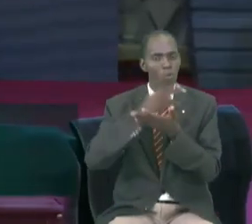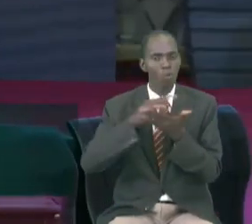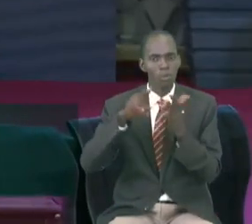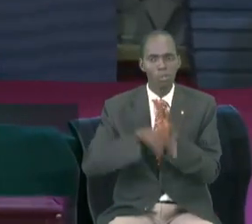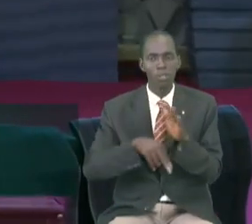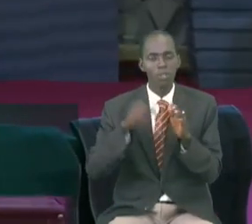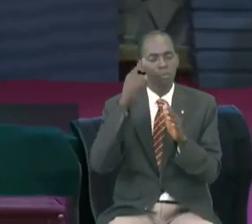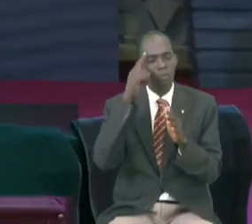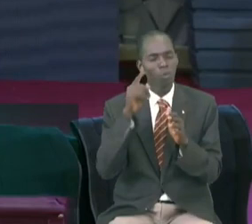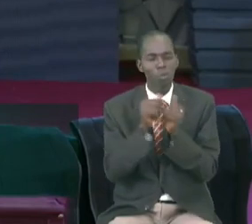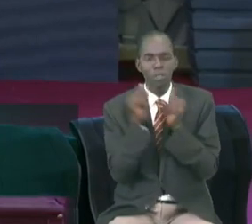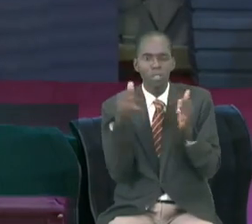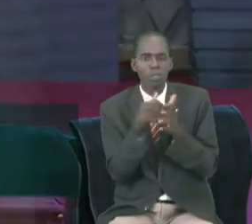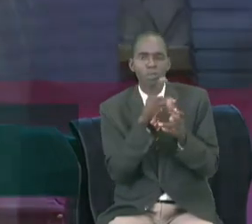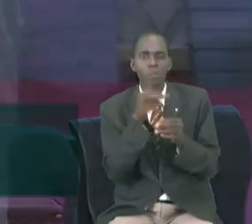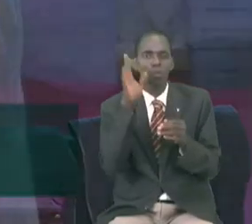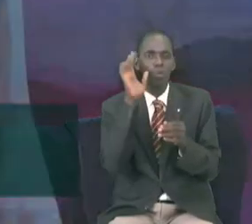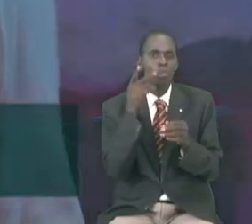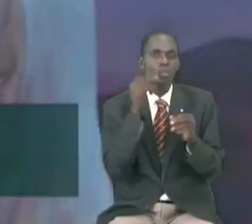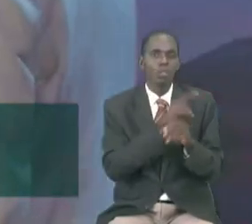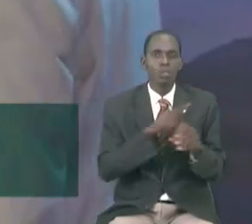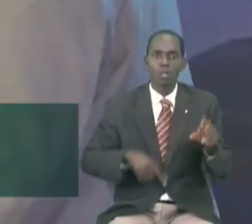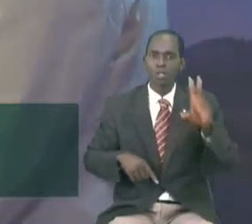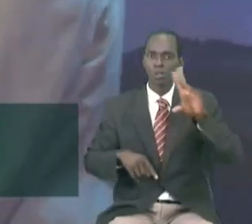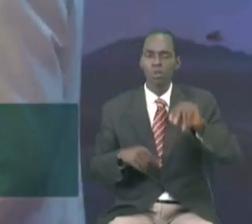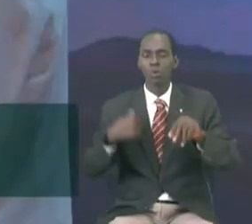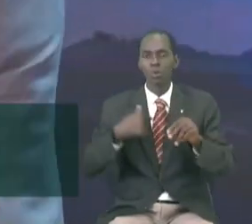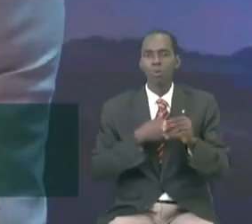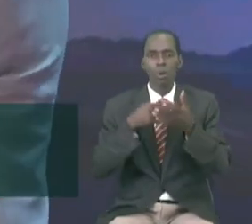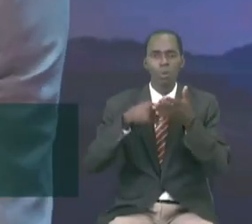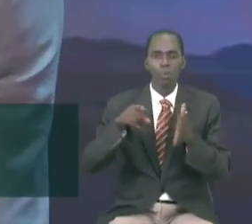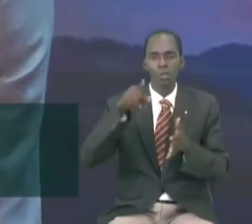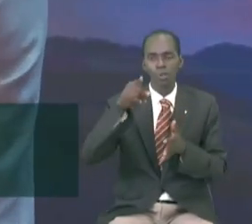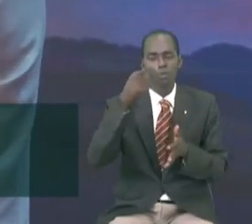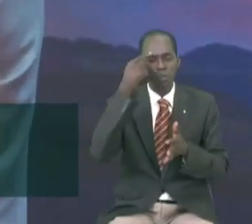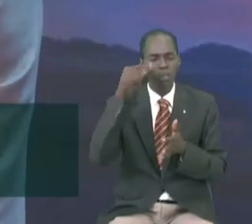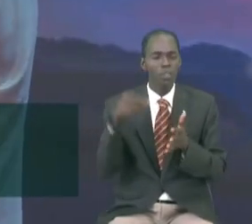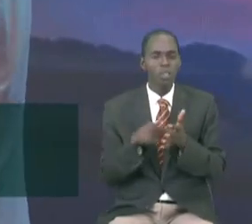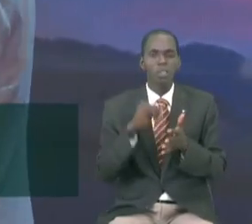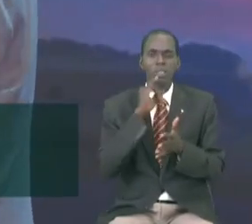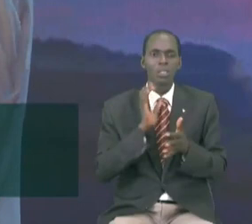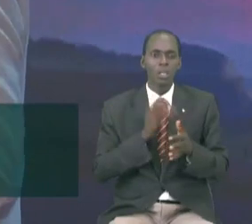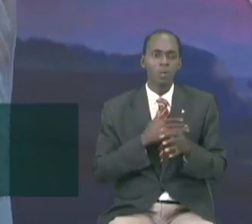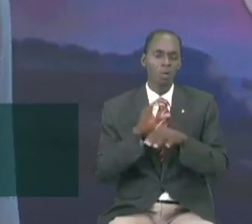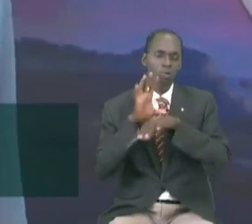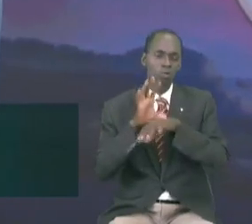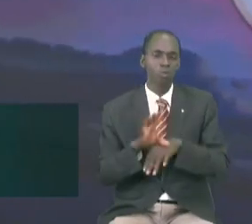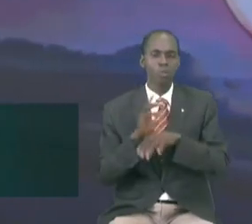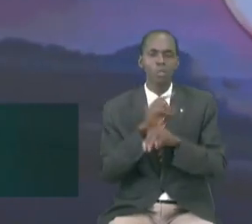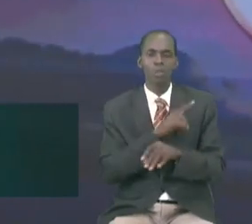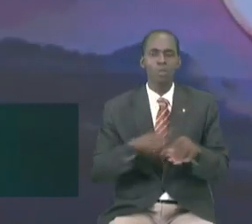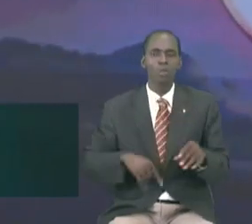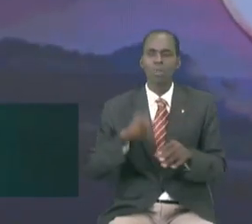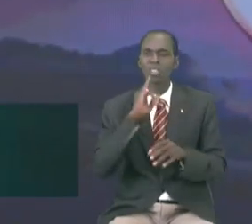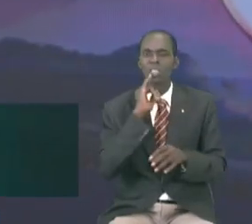Lord is saying, endure affliction. If there's affliction because you're preaching the Bible, if there's affliction